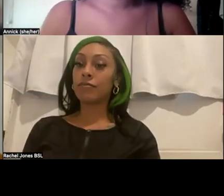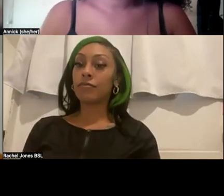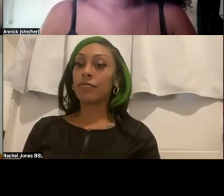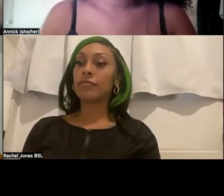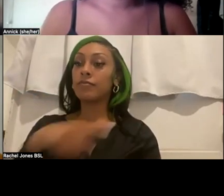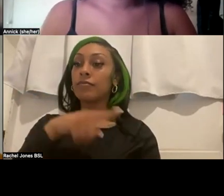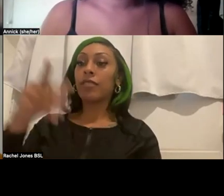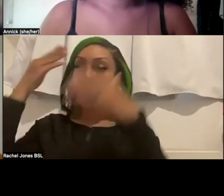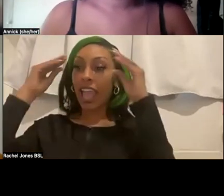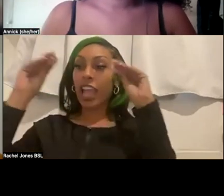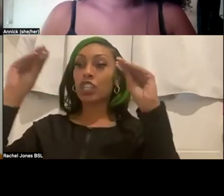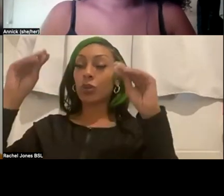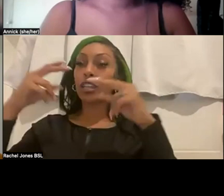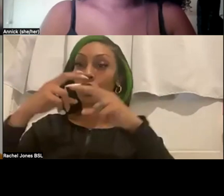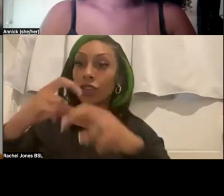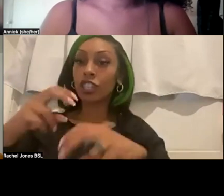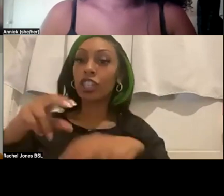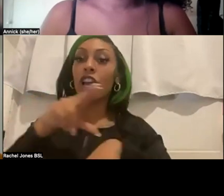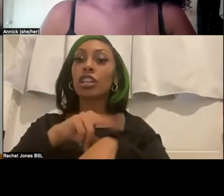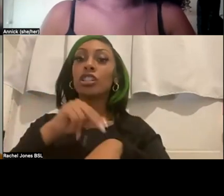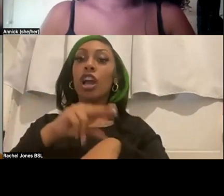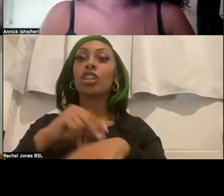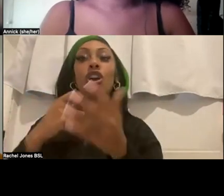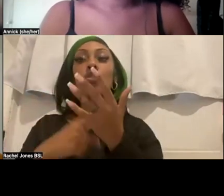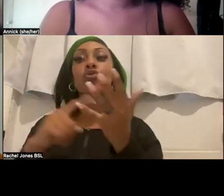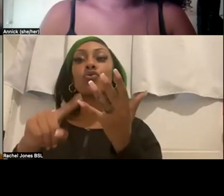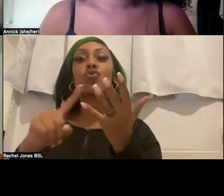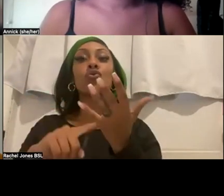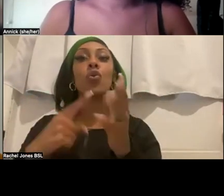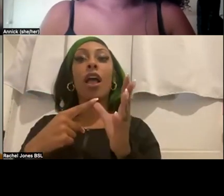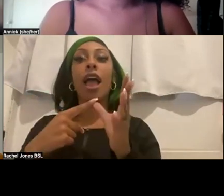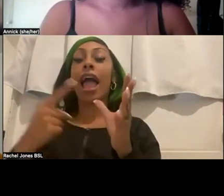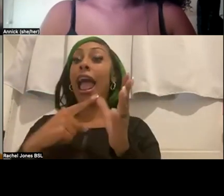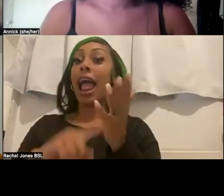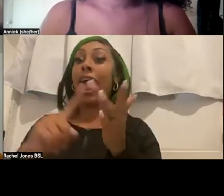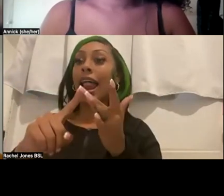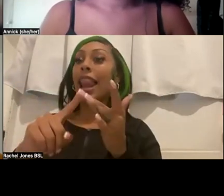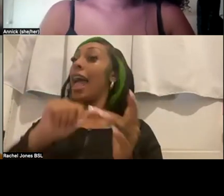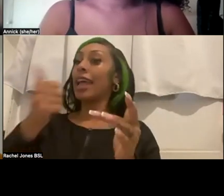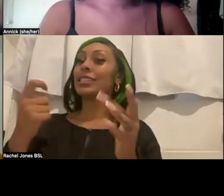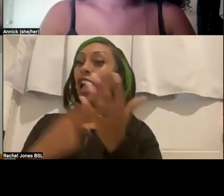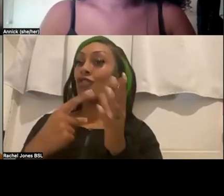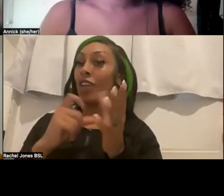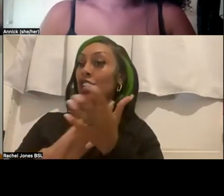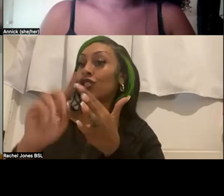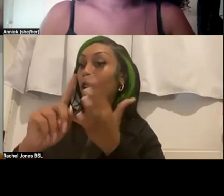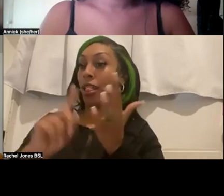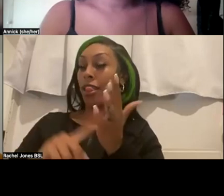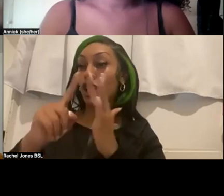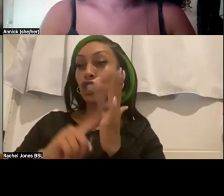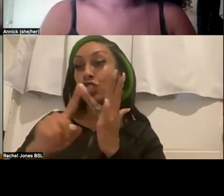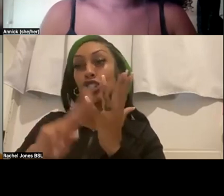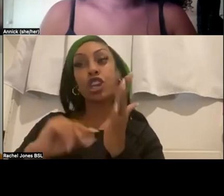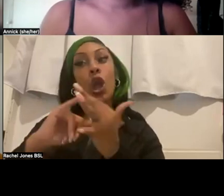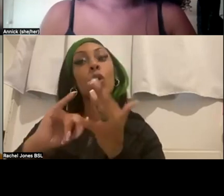and researcher Dr. Roaa Ali. And we're also joined by Rachel Jones, our BSL interpreter, Kim